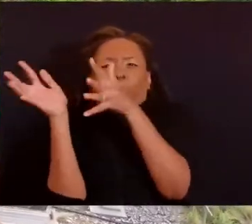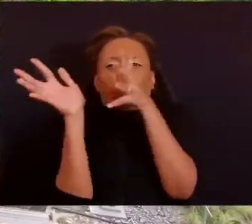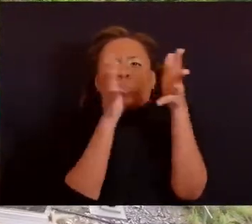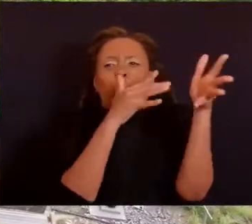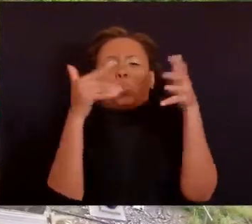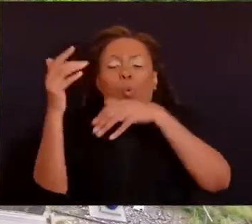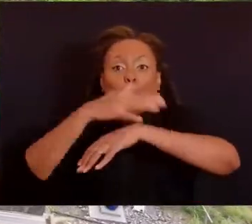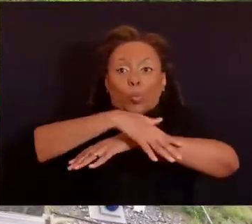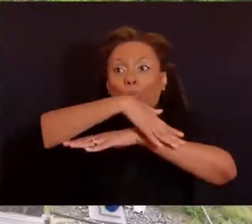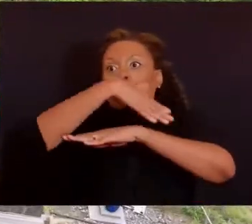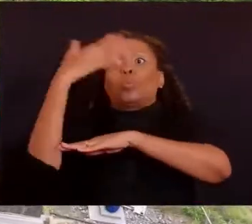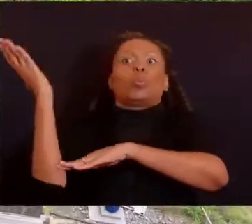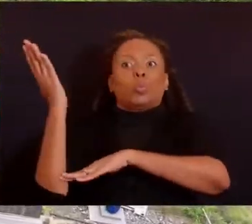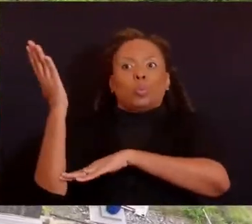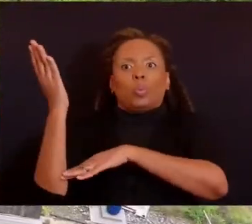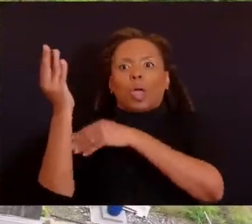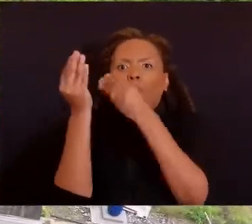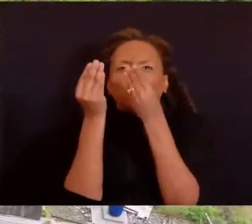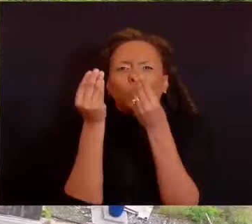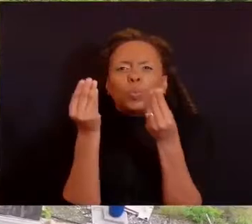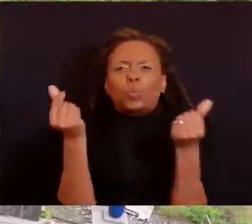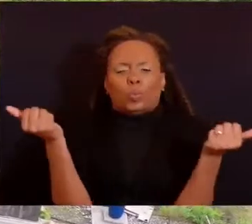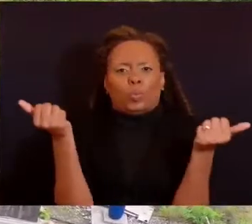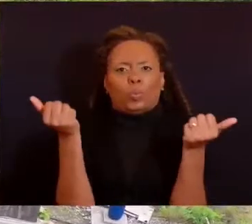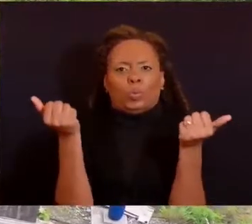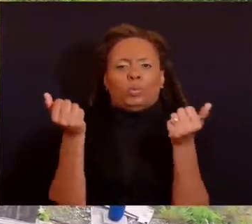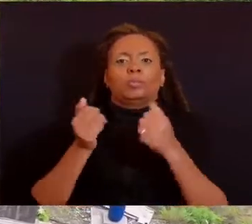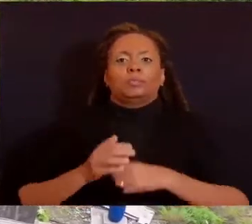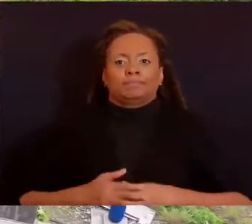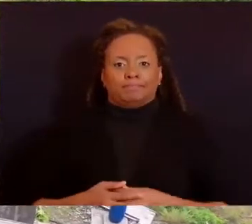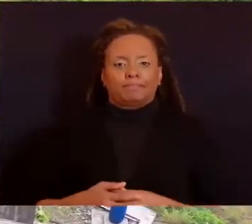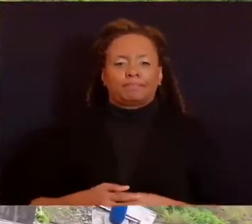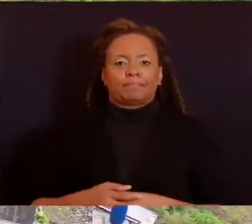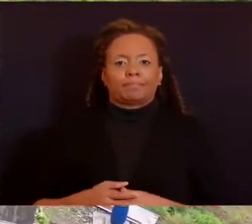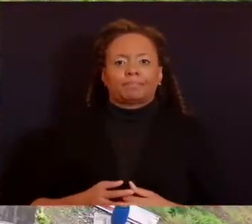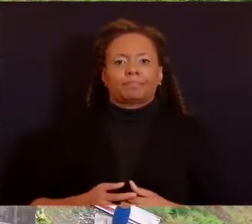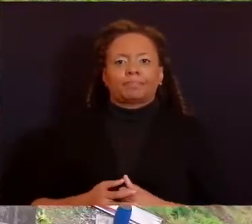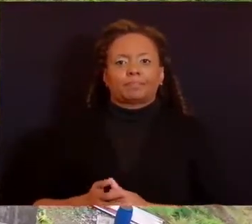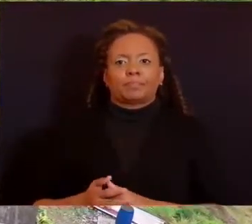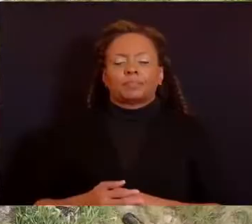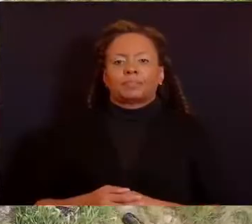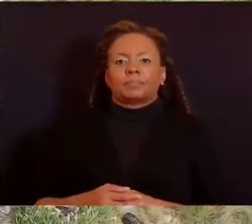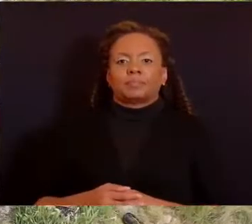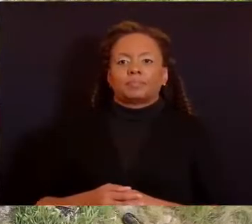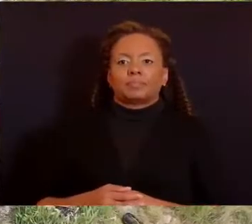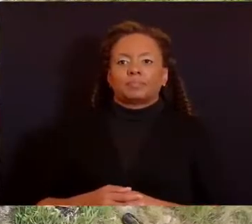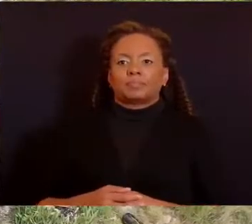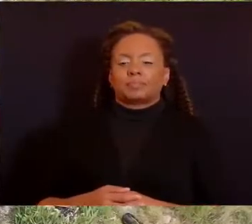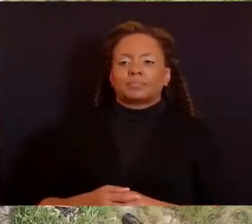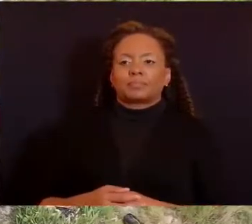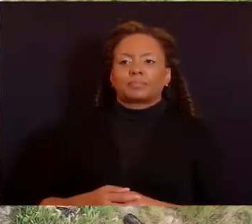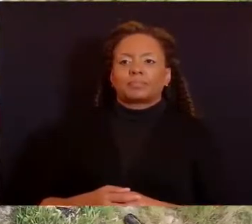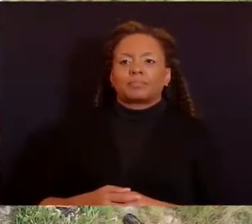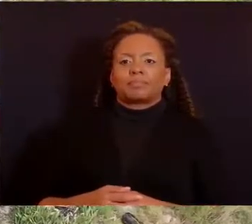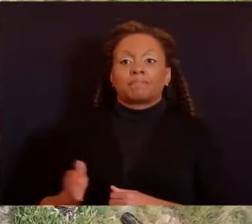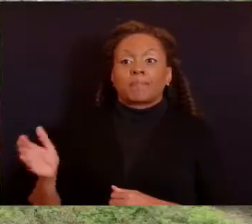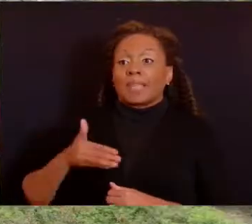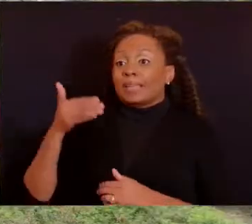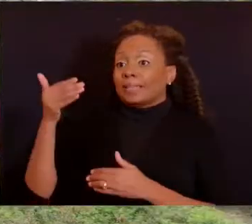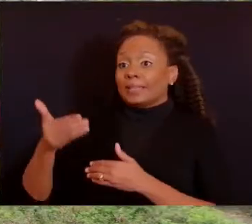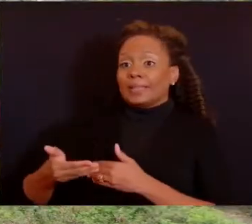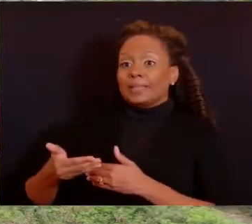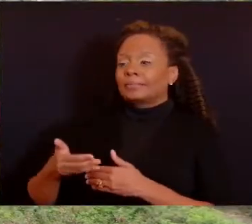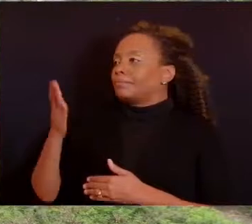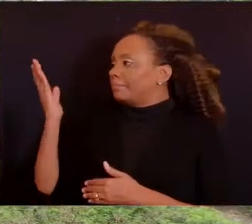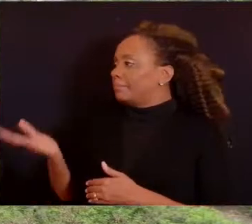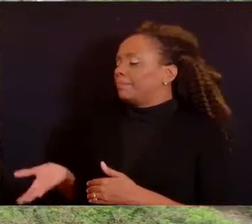like if you're peeling sweetie paper off of a sweetie. We ove from there to Martins Bay, and I think that when you go